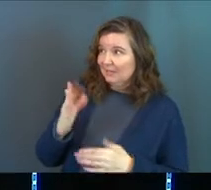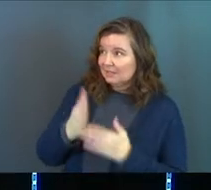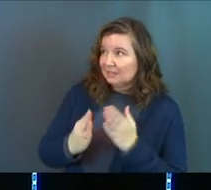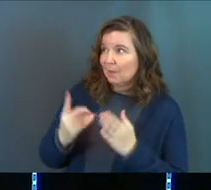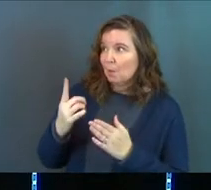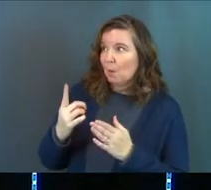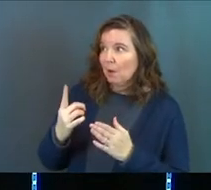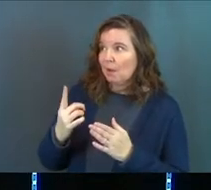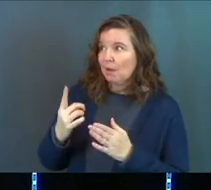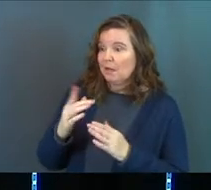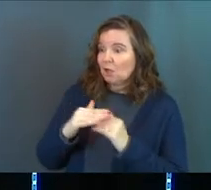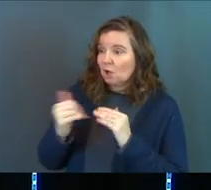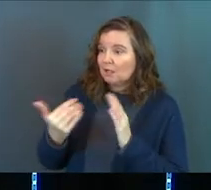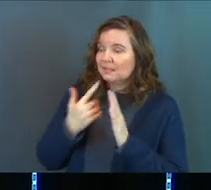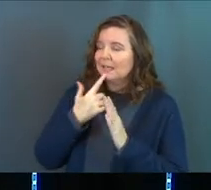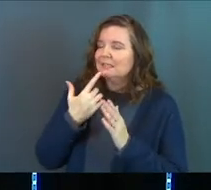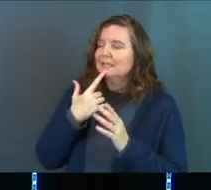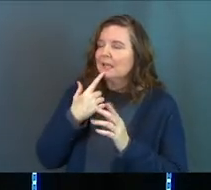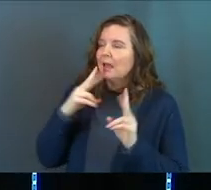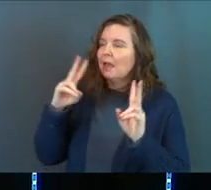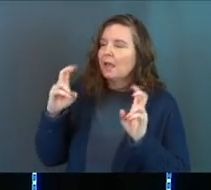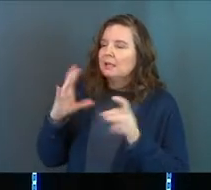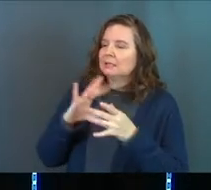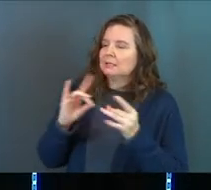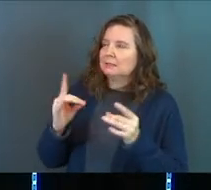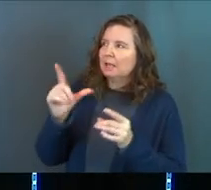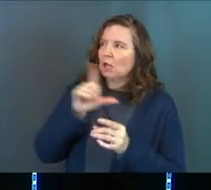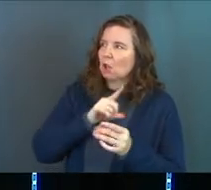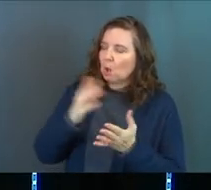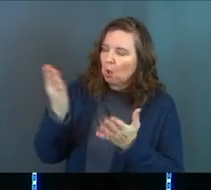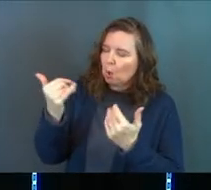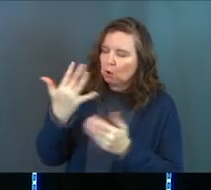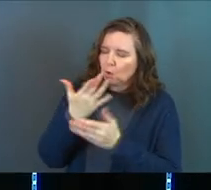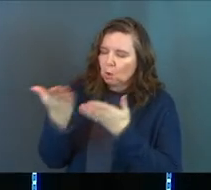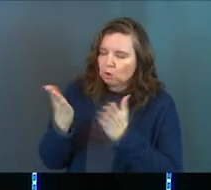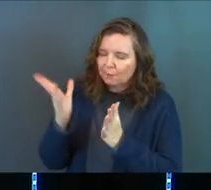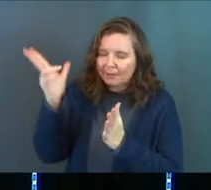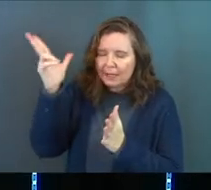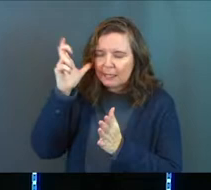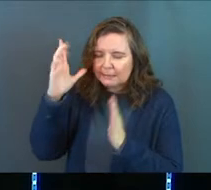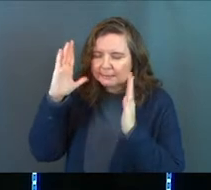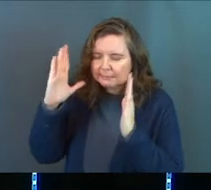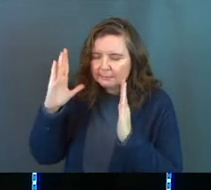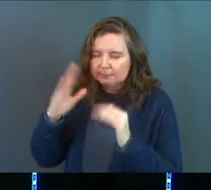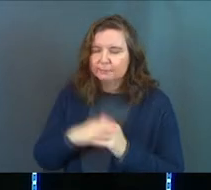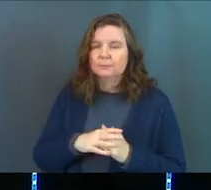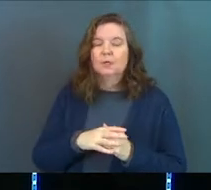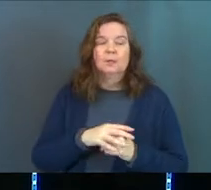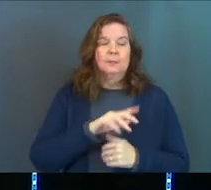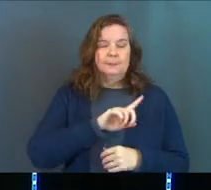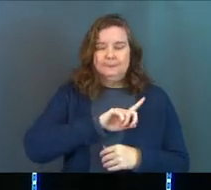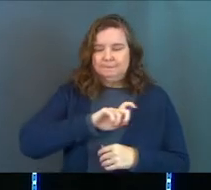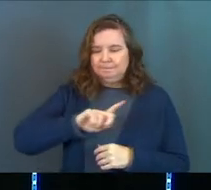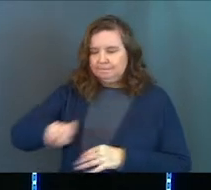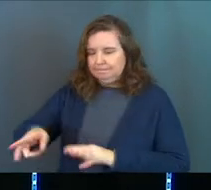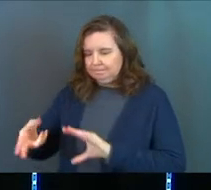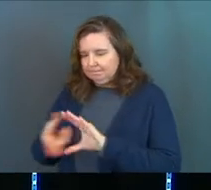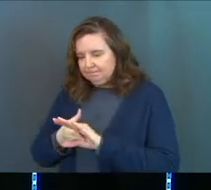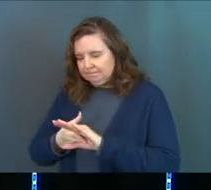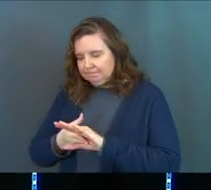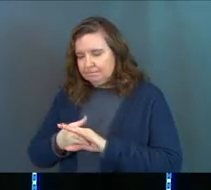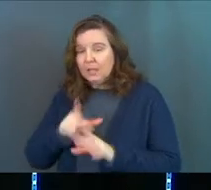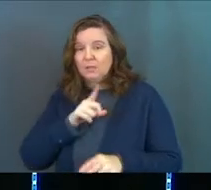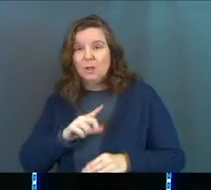he knows it's God, calls again, say, speak, Lord, for your servant is listening. And so Samuel went back to bed, and the Lord, of